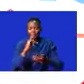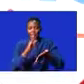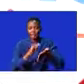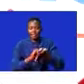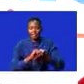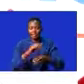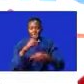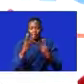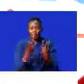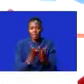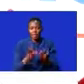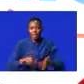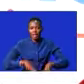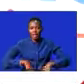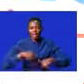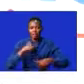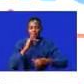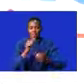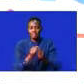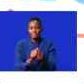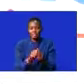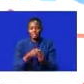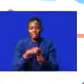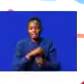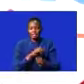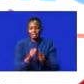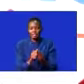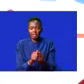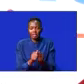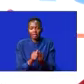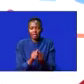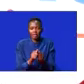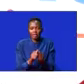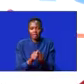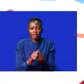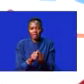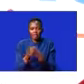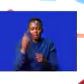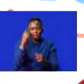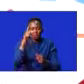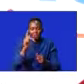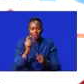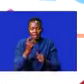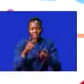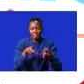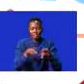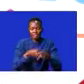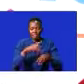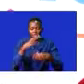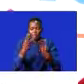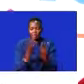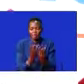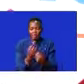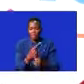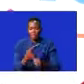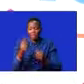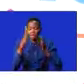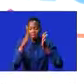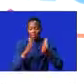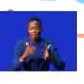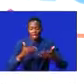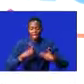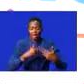wildlife is a natural heritage to Kenyans and to the world, and therefore each and every one of us has a